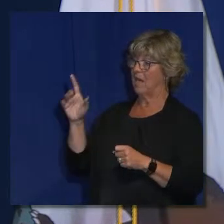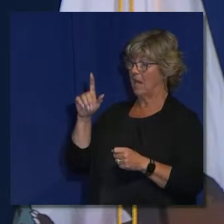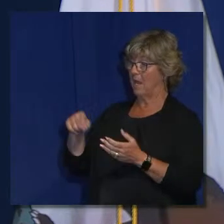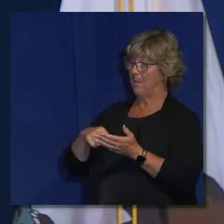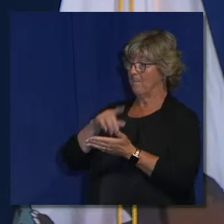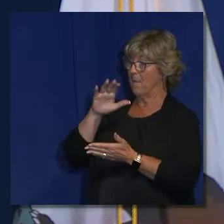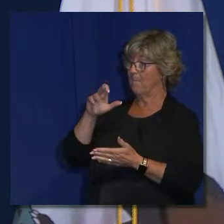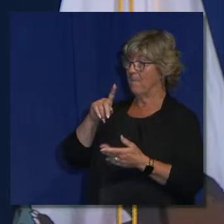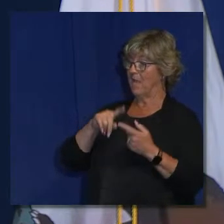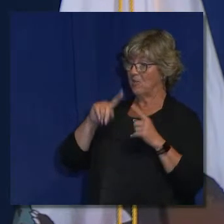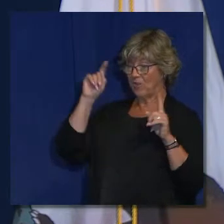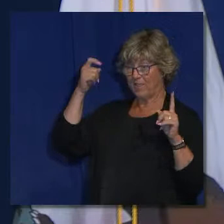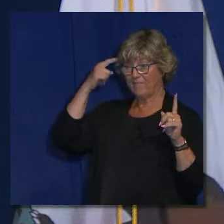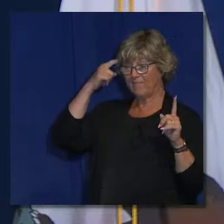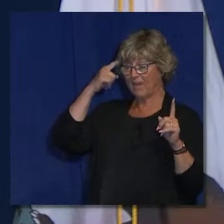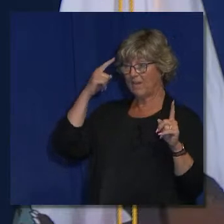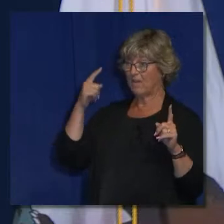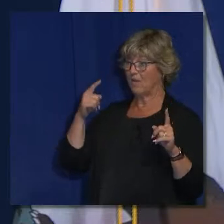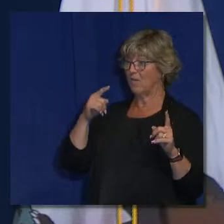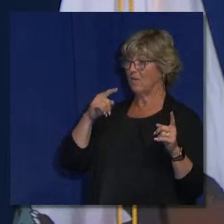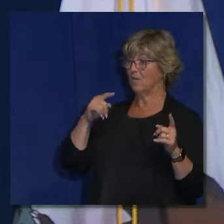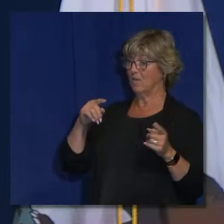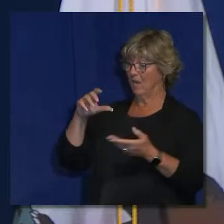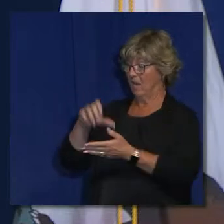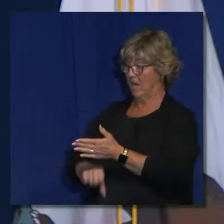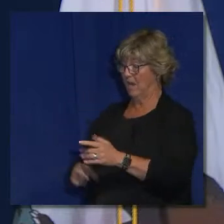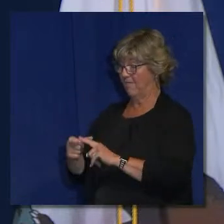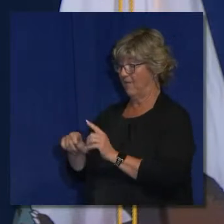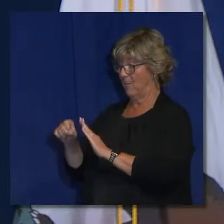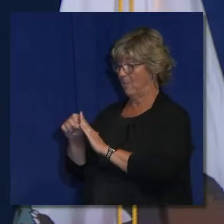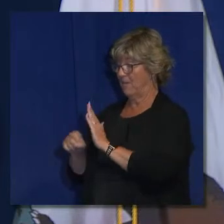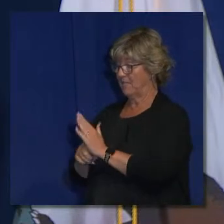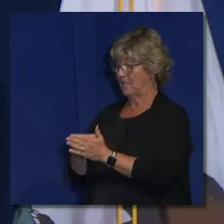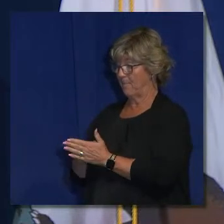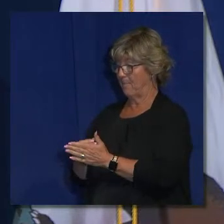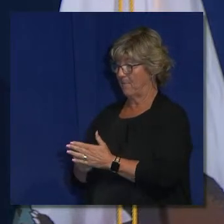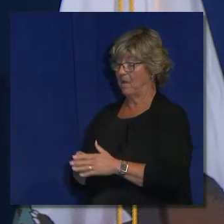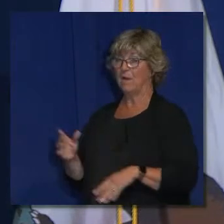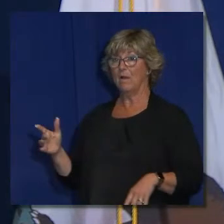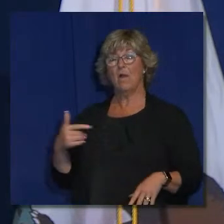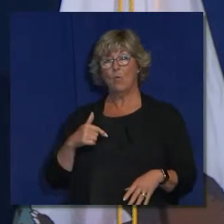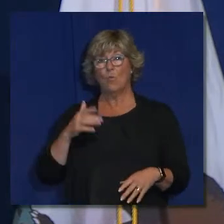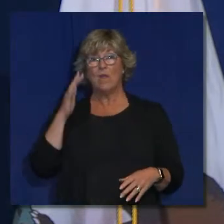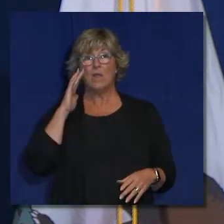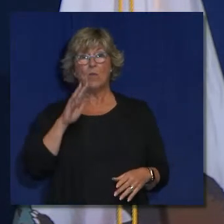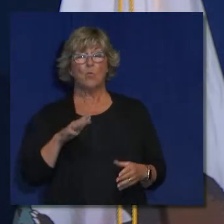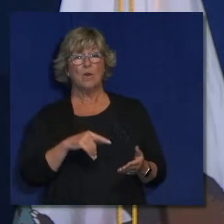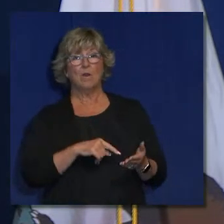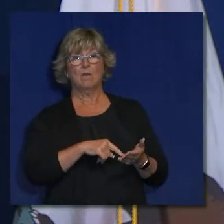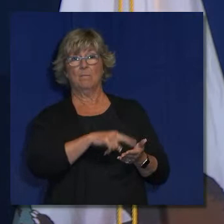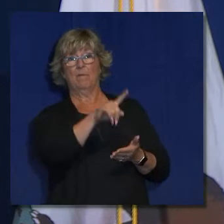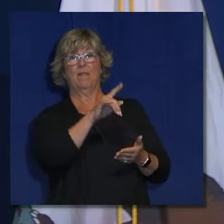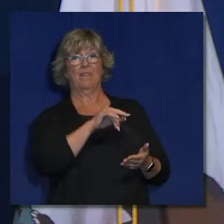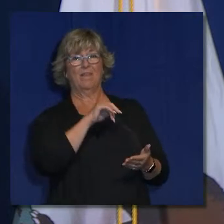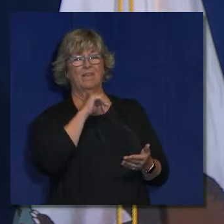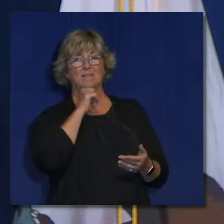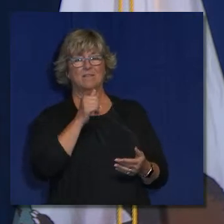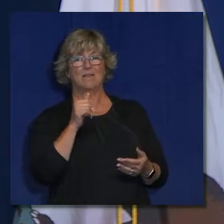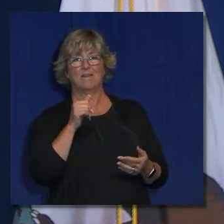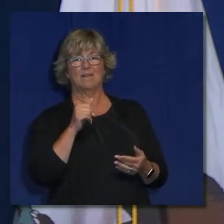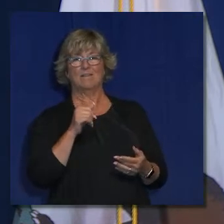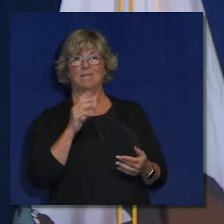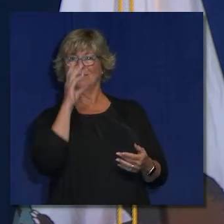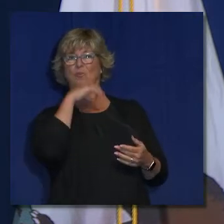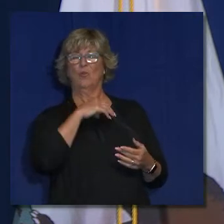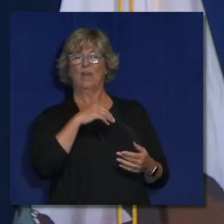back to the federal government at a certain point? It'll come out of the state's coffers? Well, we'll pay our obligations. It's not unique to California. This is a